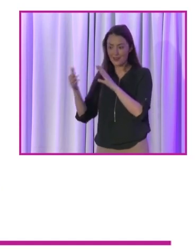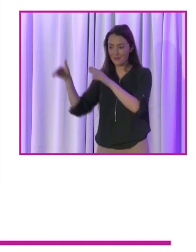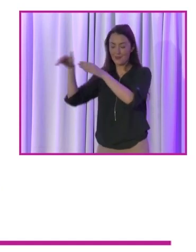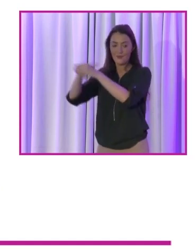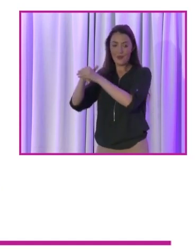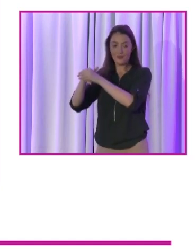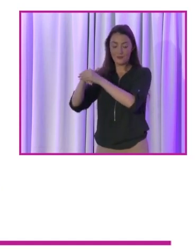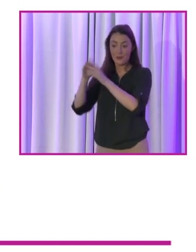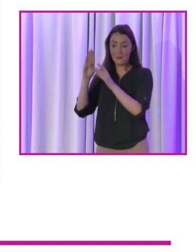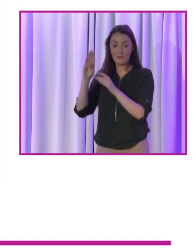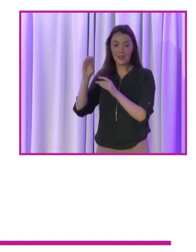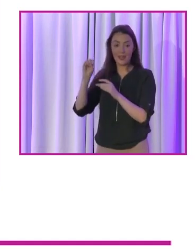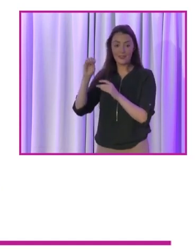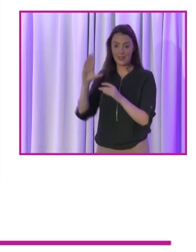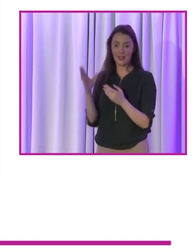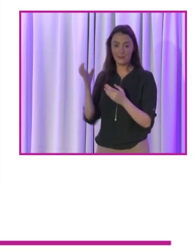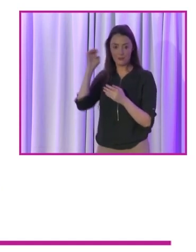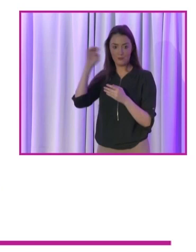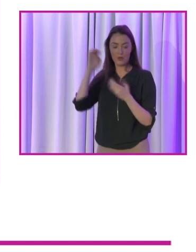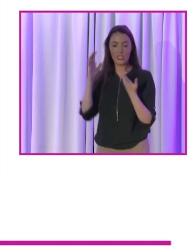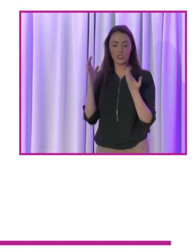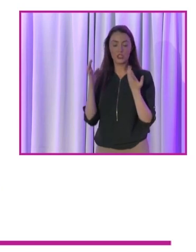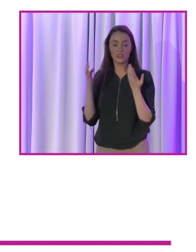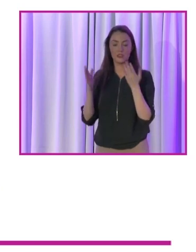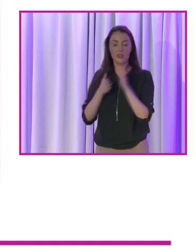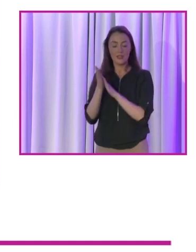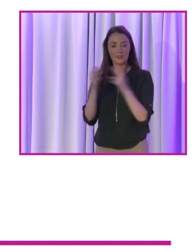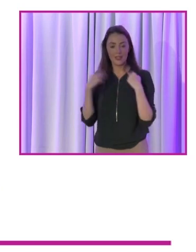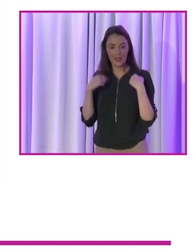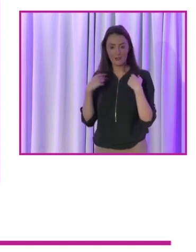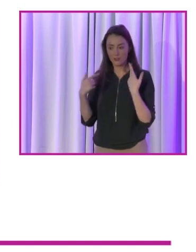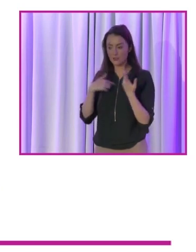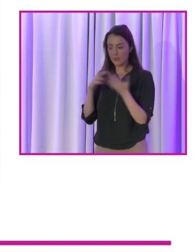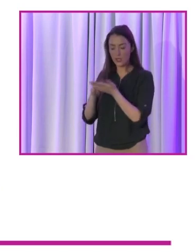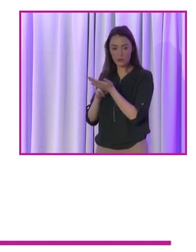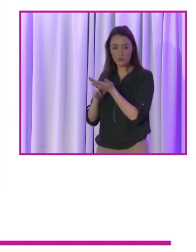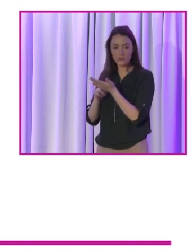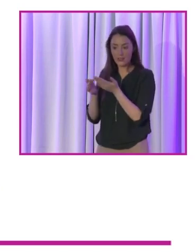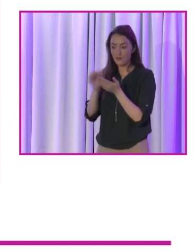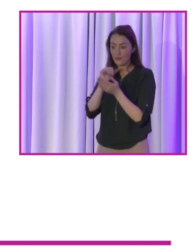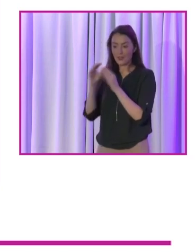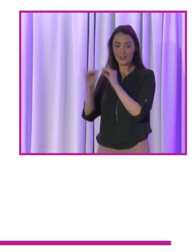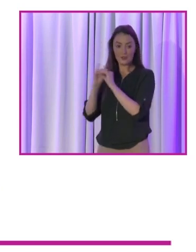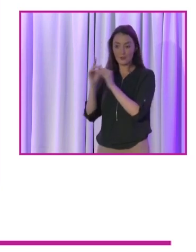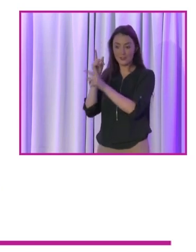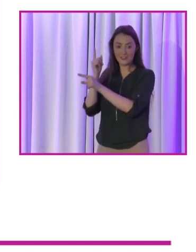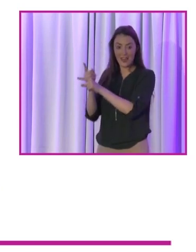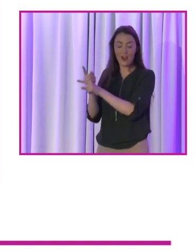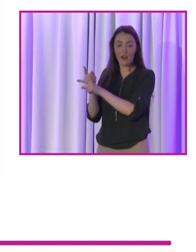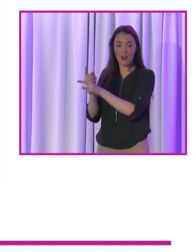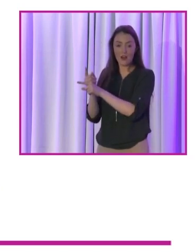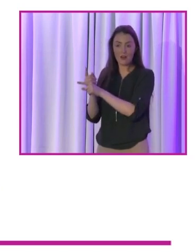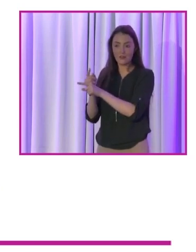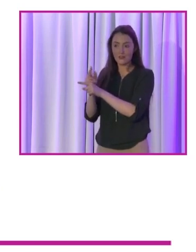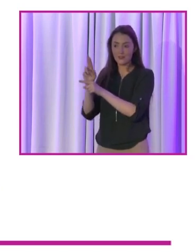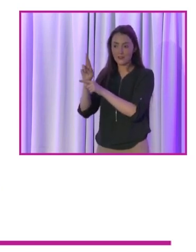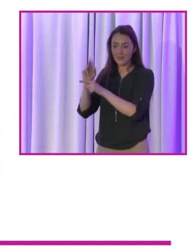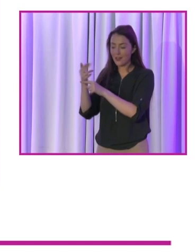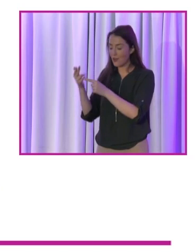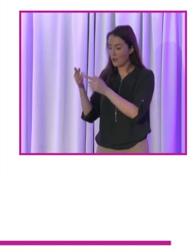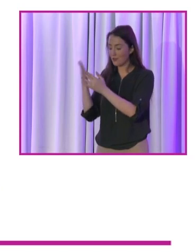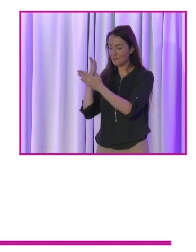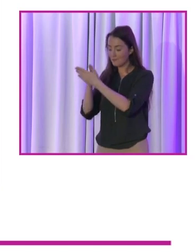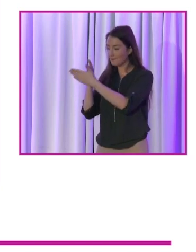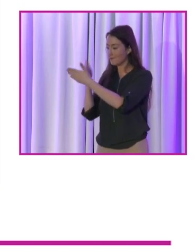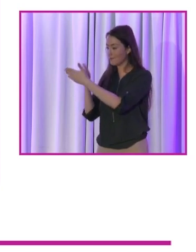BSL, British Sign Language. Without the assistance of BSL interpreters, there were insurmountable barriers to